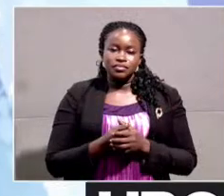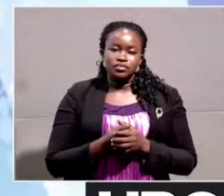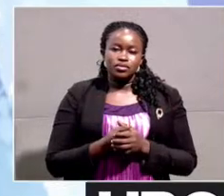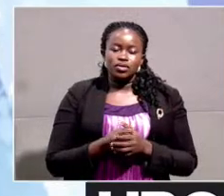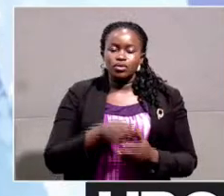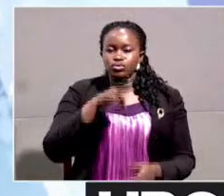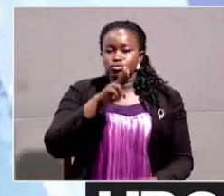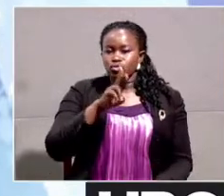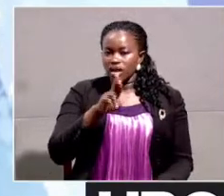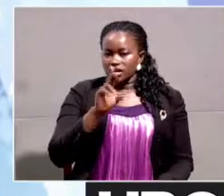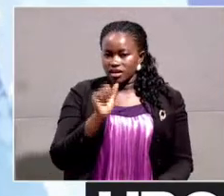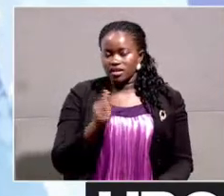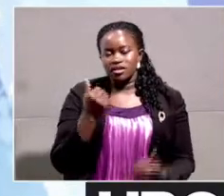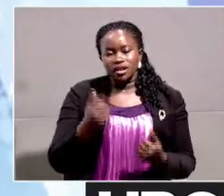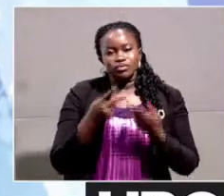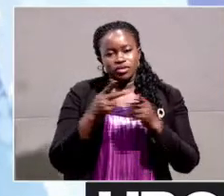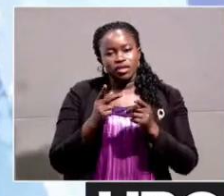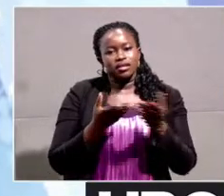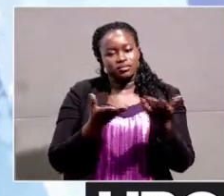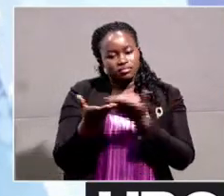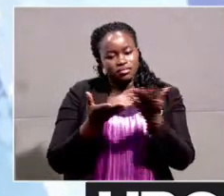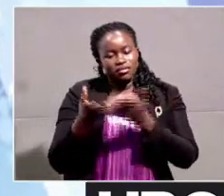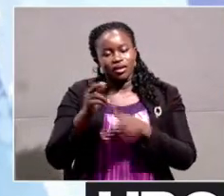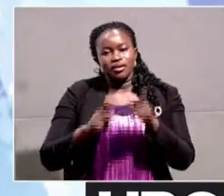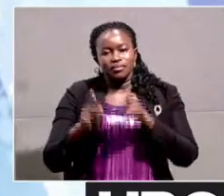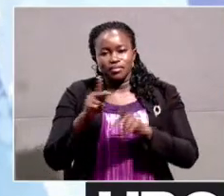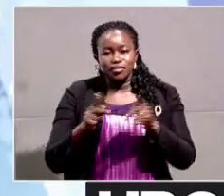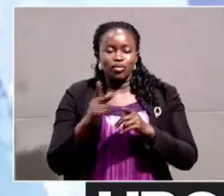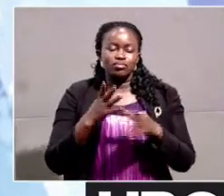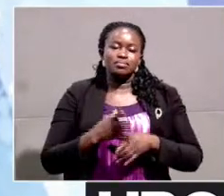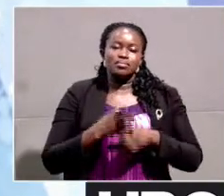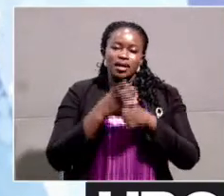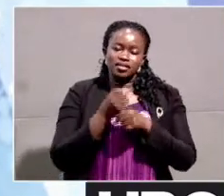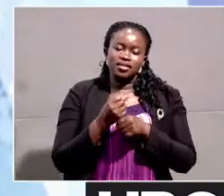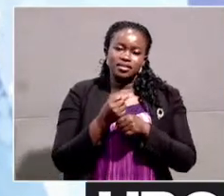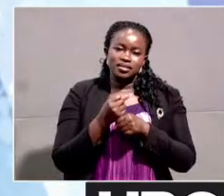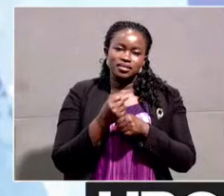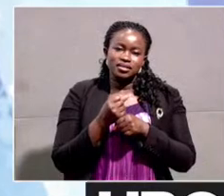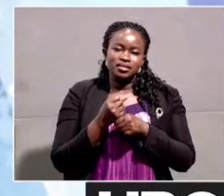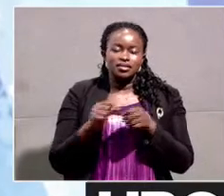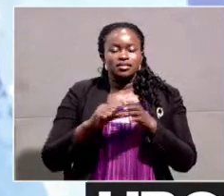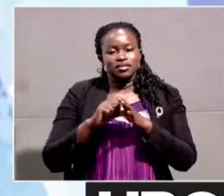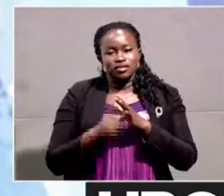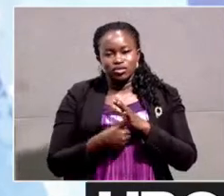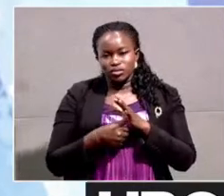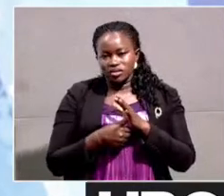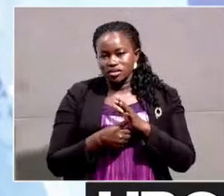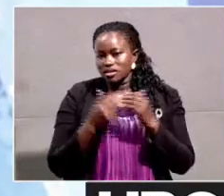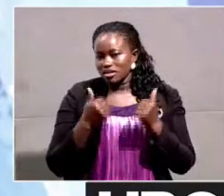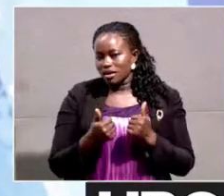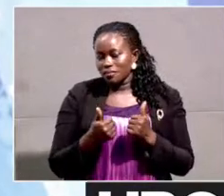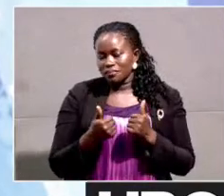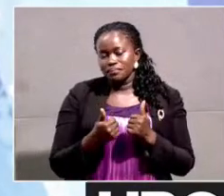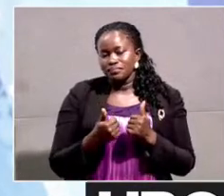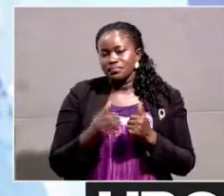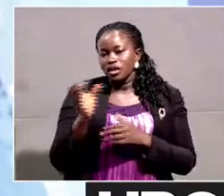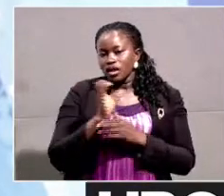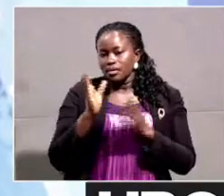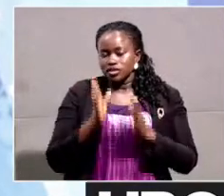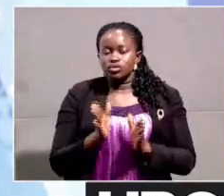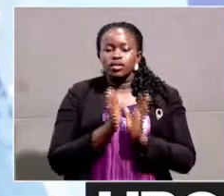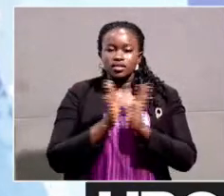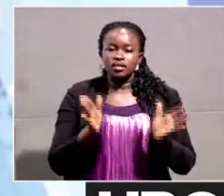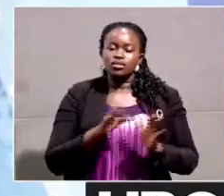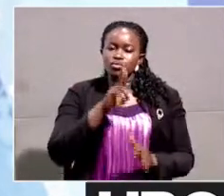Uganda Revenue Authority has started engaging the public on budget matters. According to John Musinguzi, the Commissioner